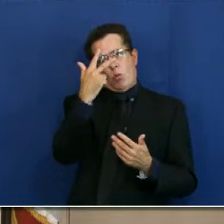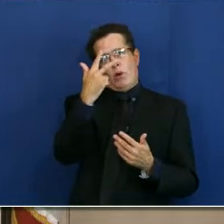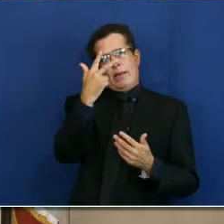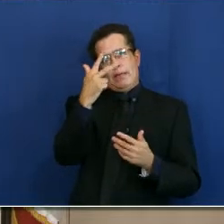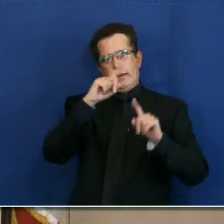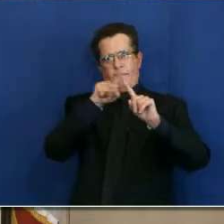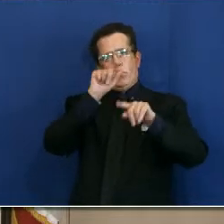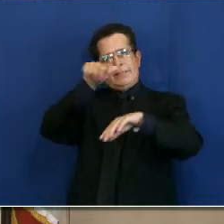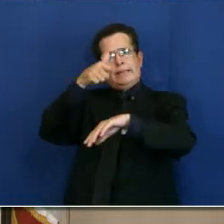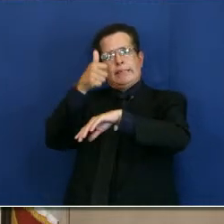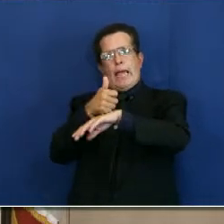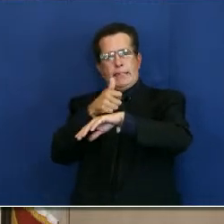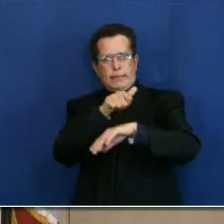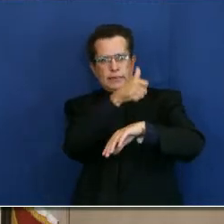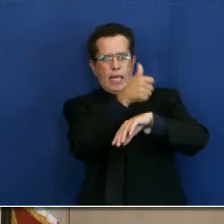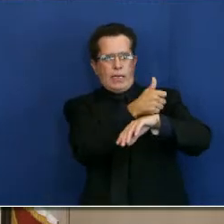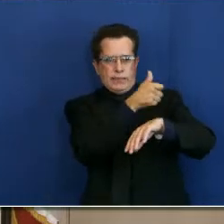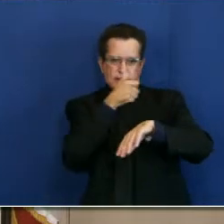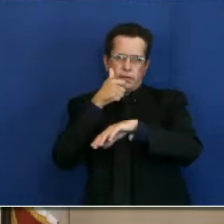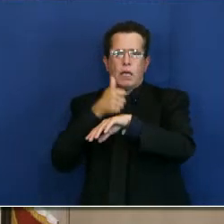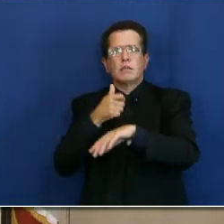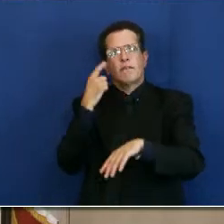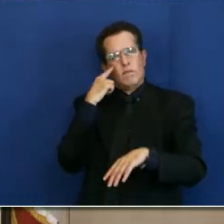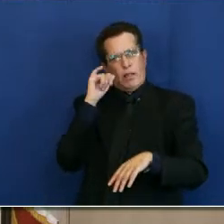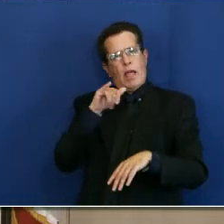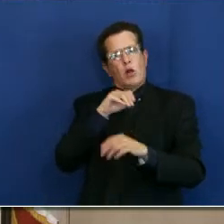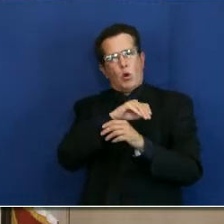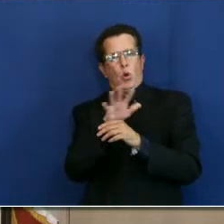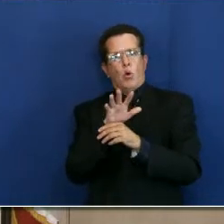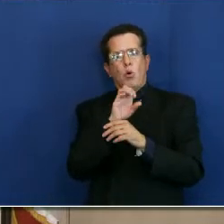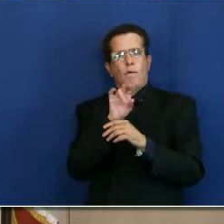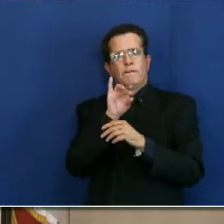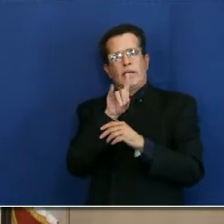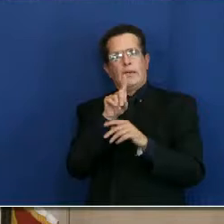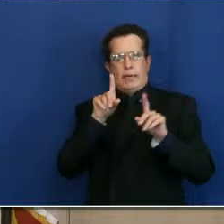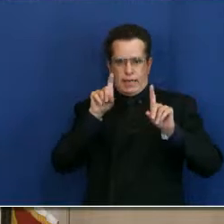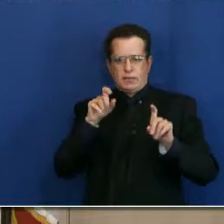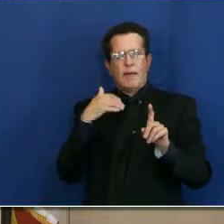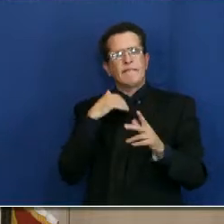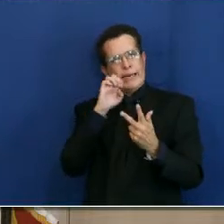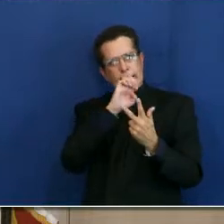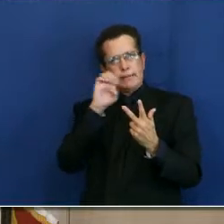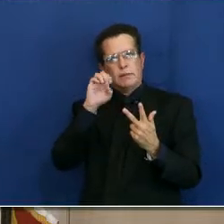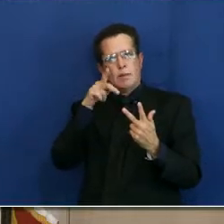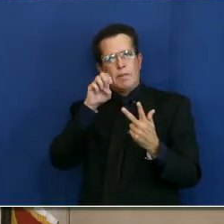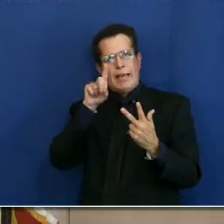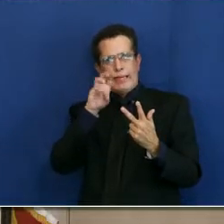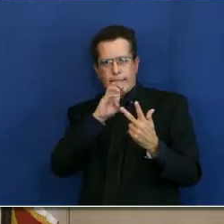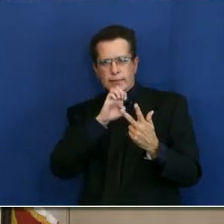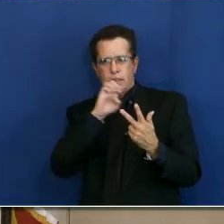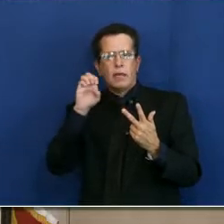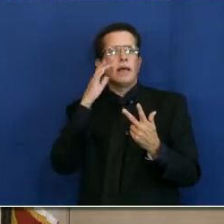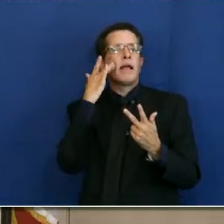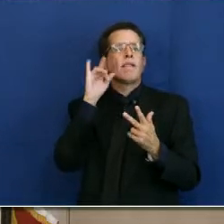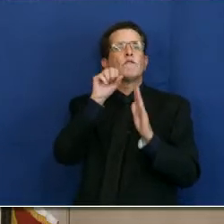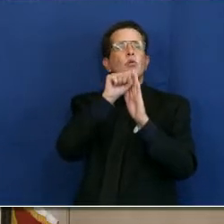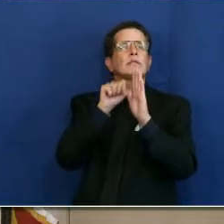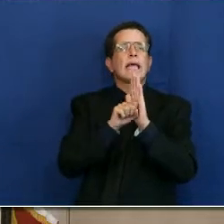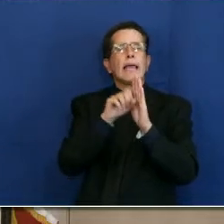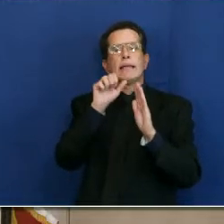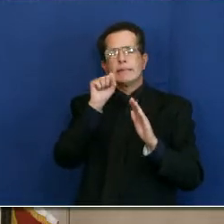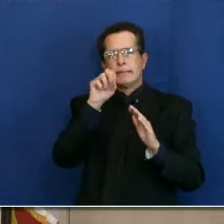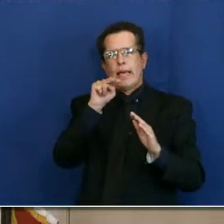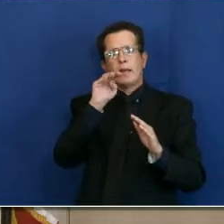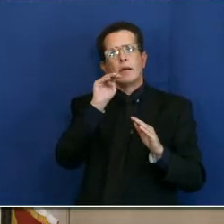county for COVID tests. Obviously, the Ped East location, California State University San